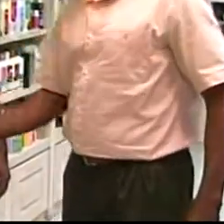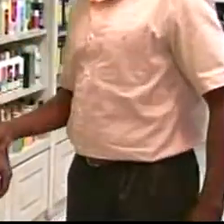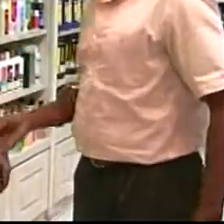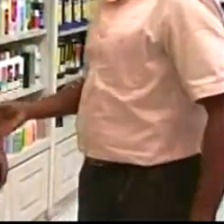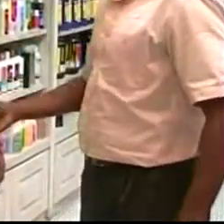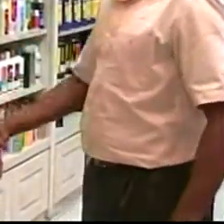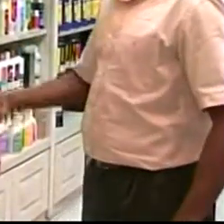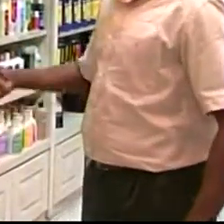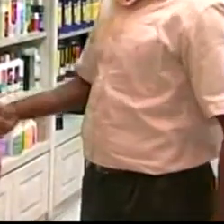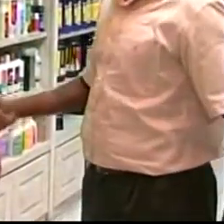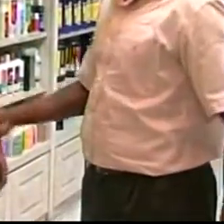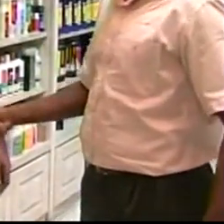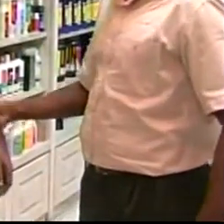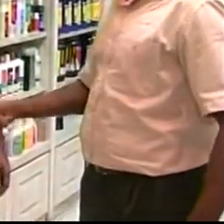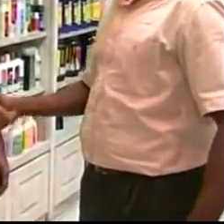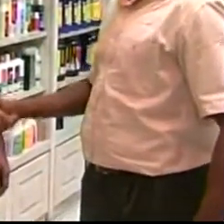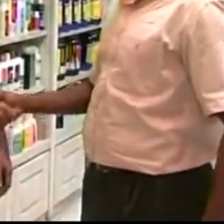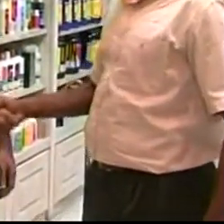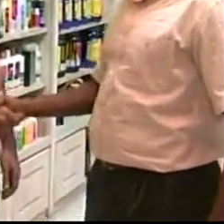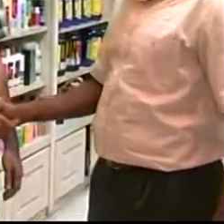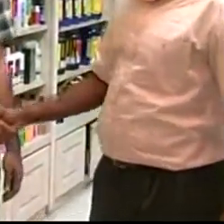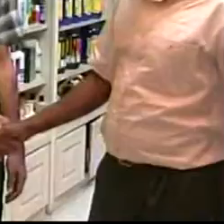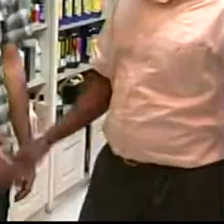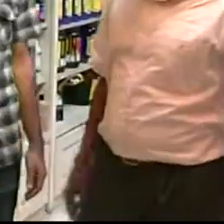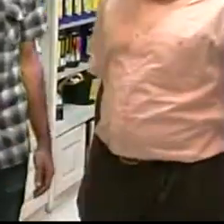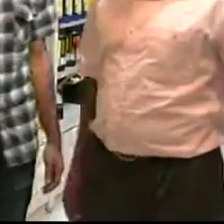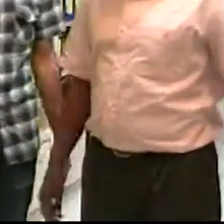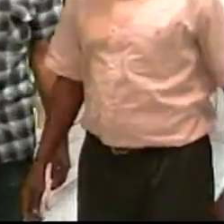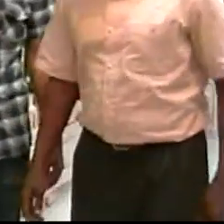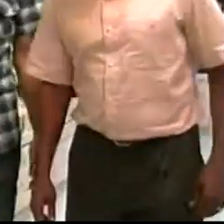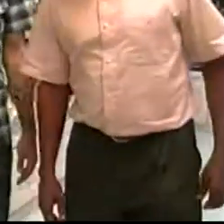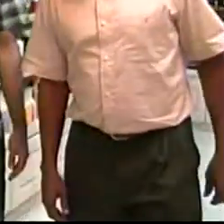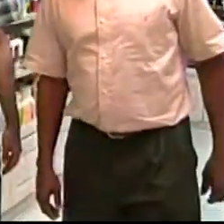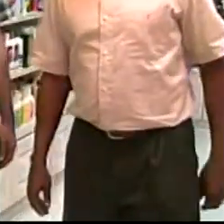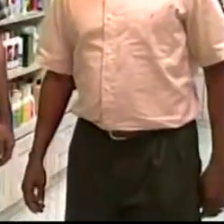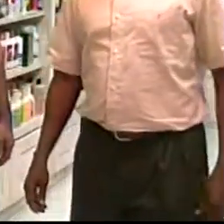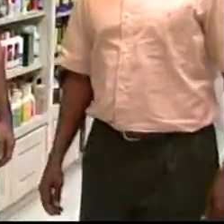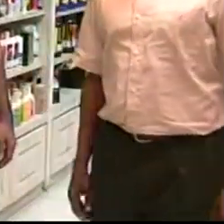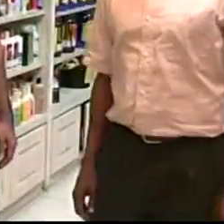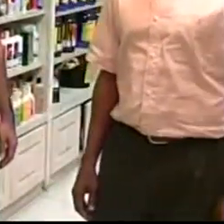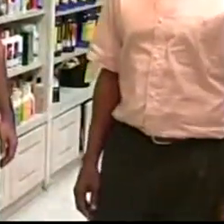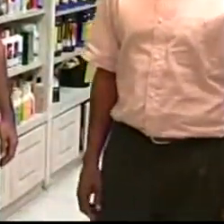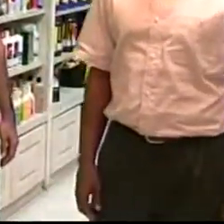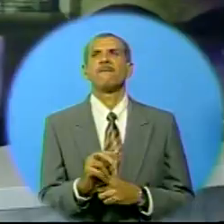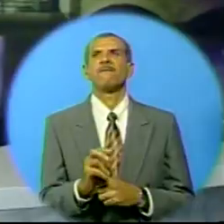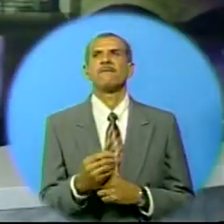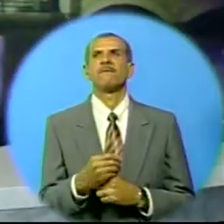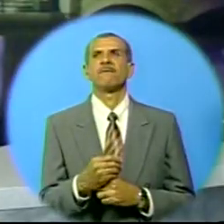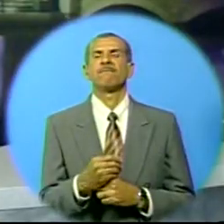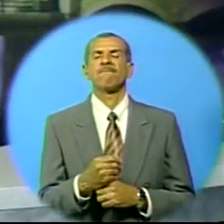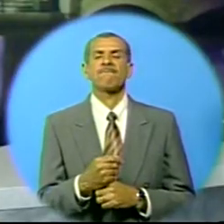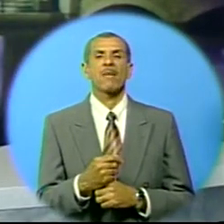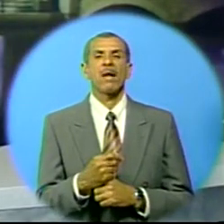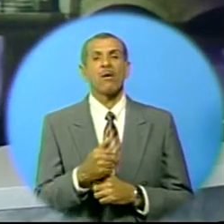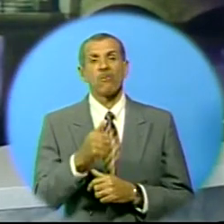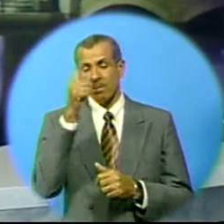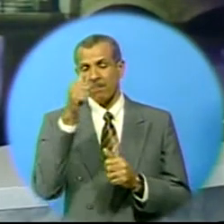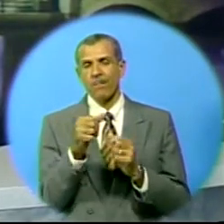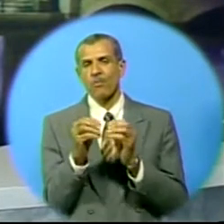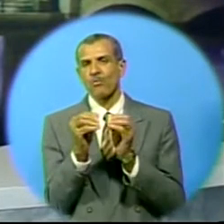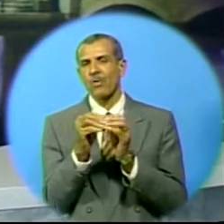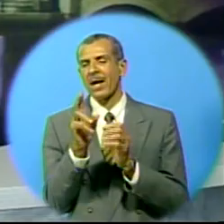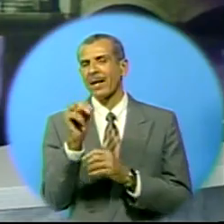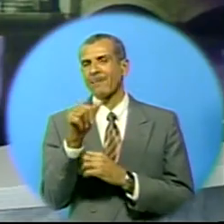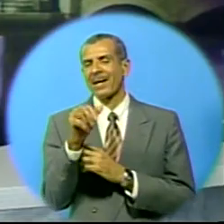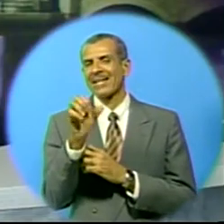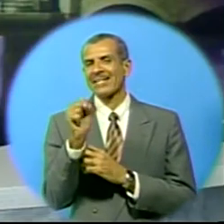Lane was speaking during a thank you ceremony for the sponsors, Play Barbados and Fresh Vitamins. Remember,